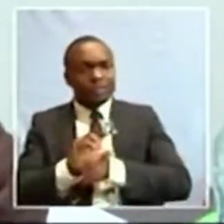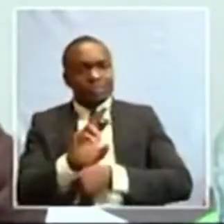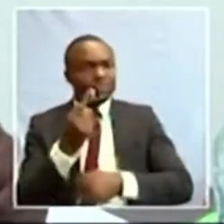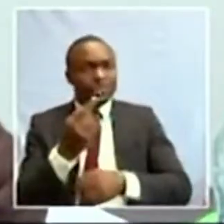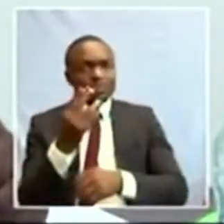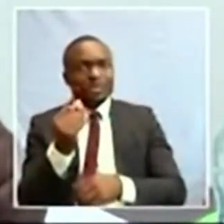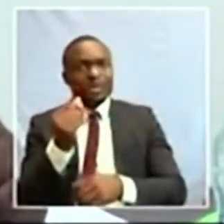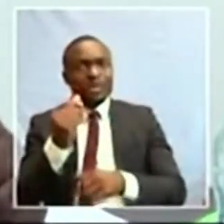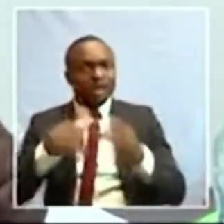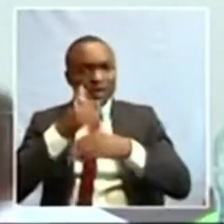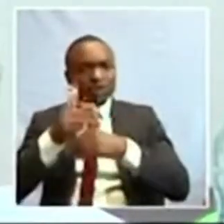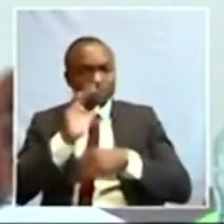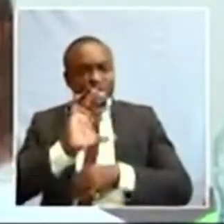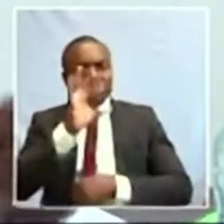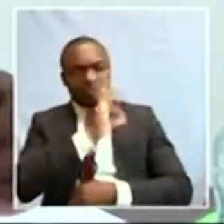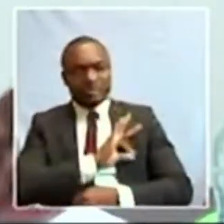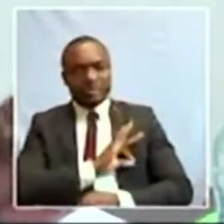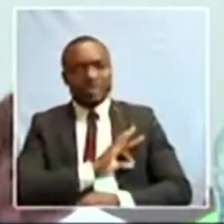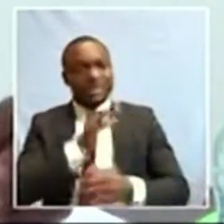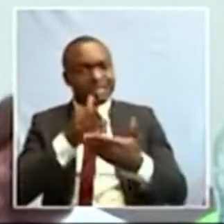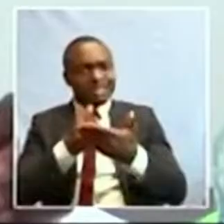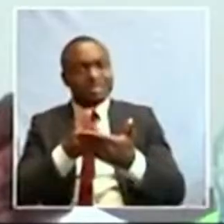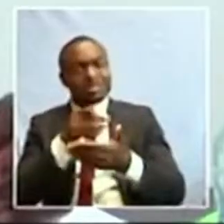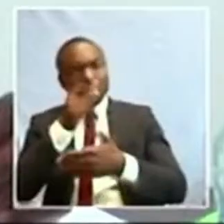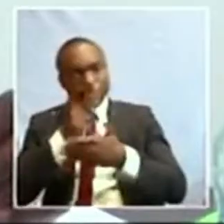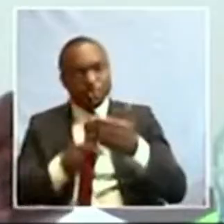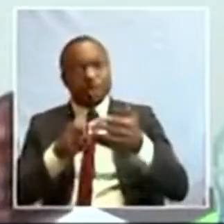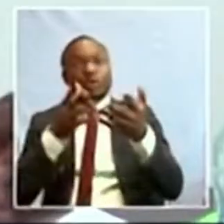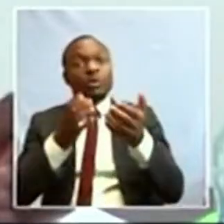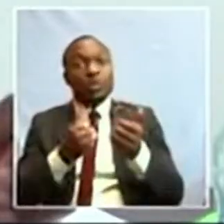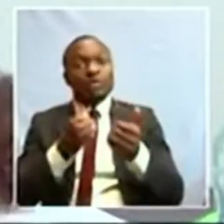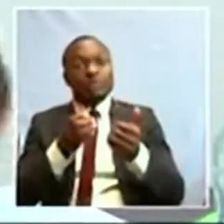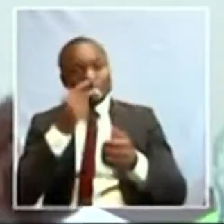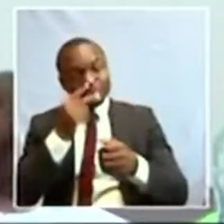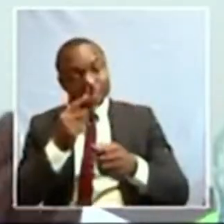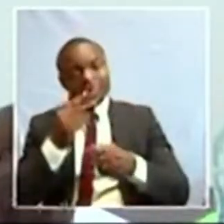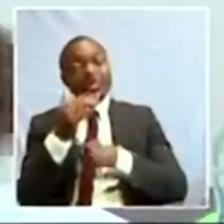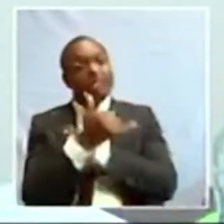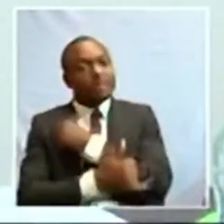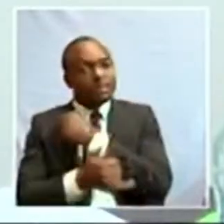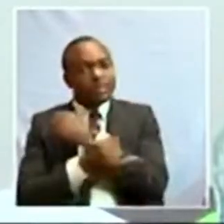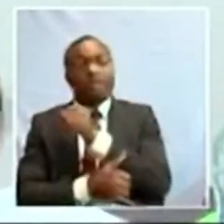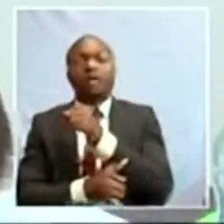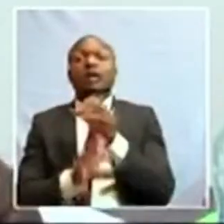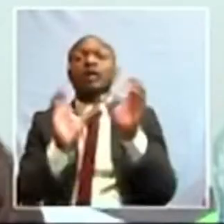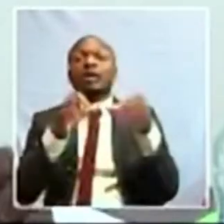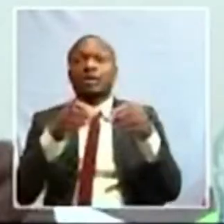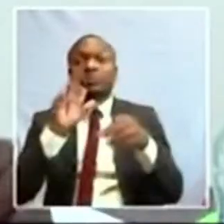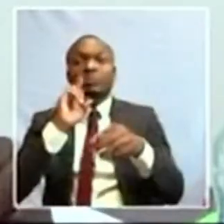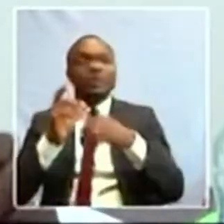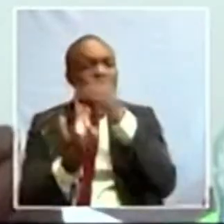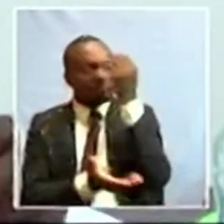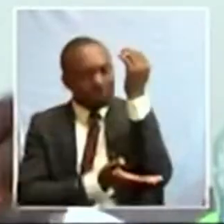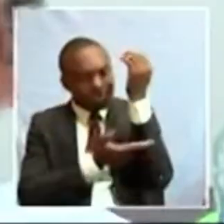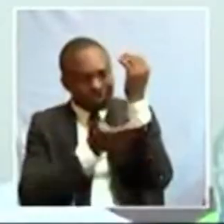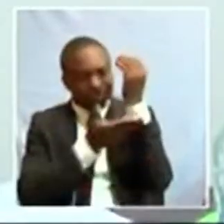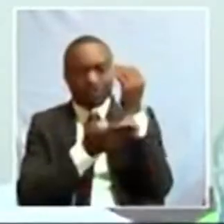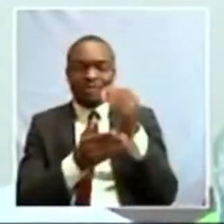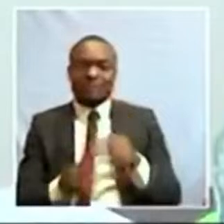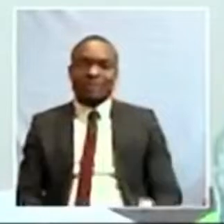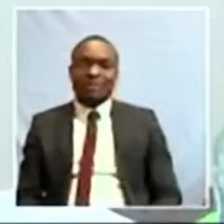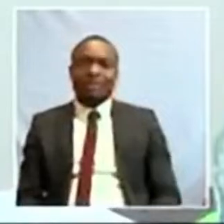salary. That is the kind of leadership we want to see in this country. Councils must improve.